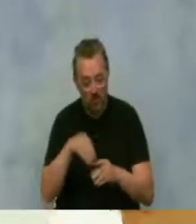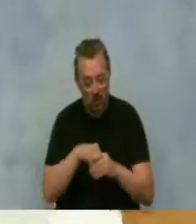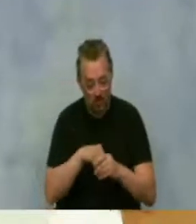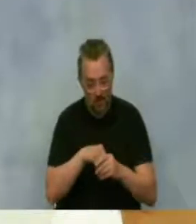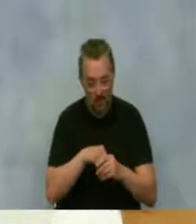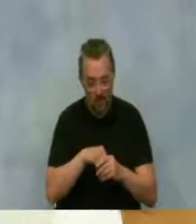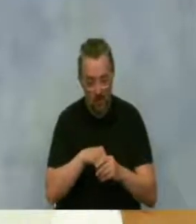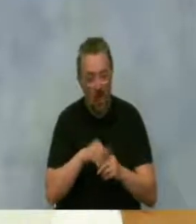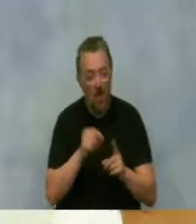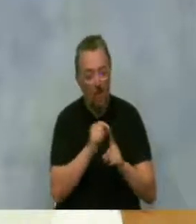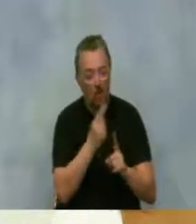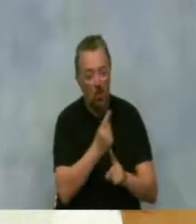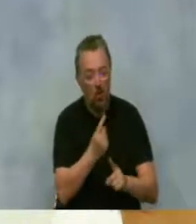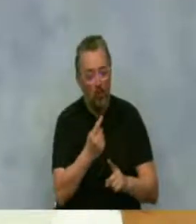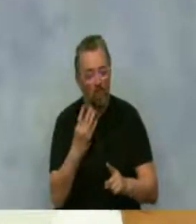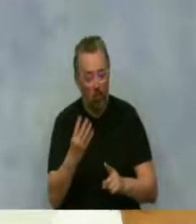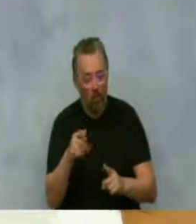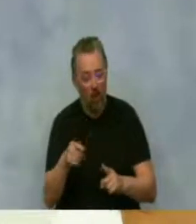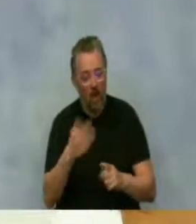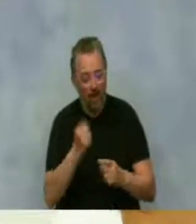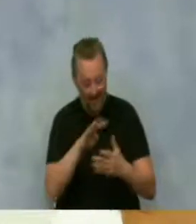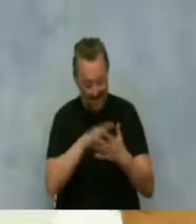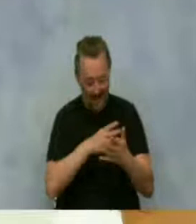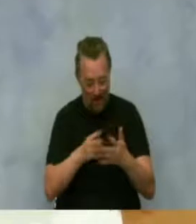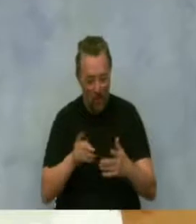estimated capacity of delivering